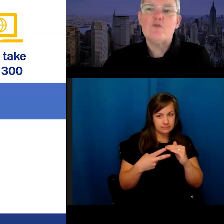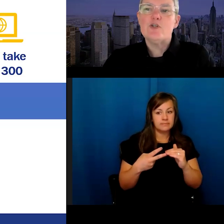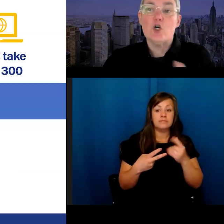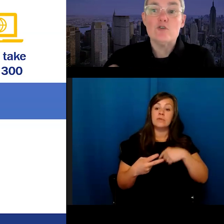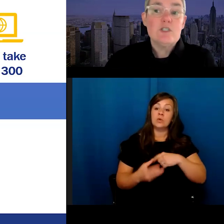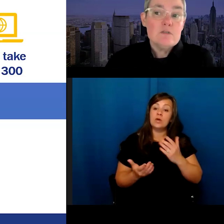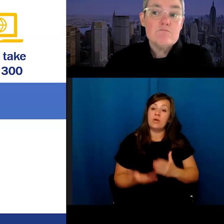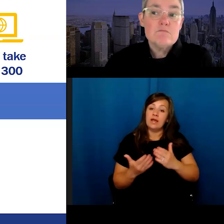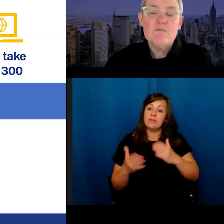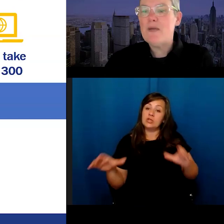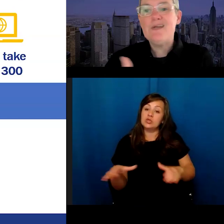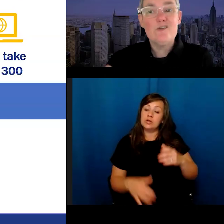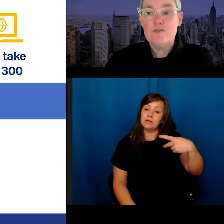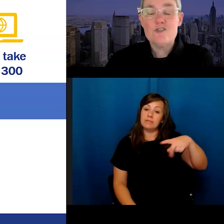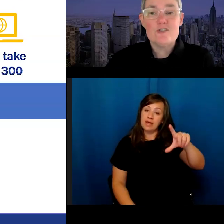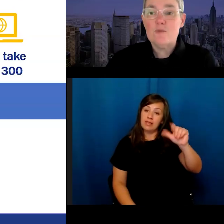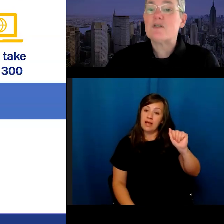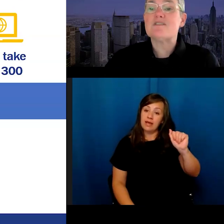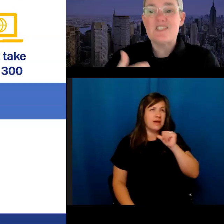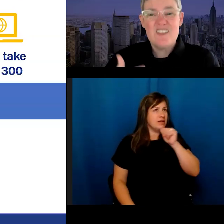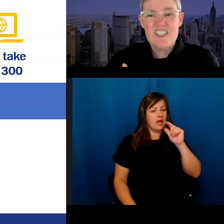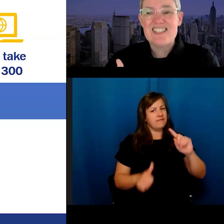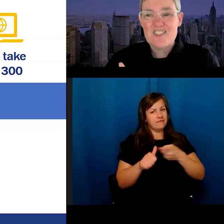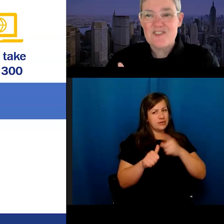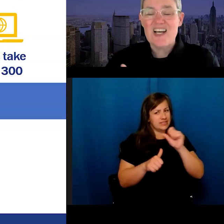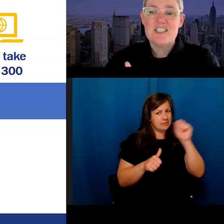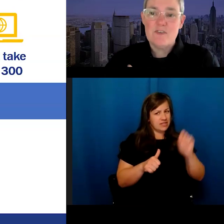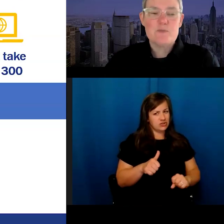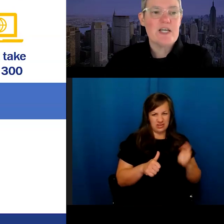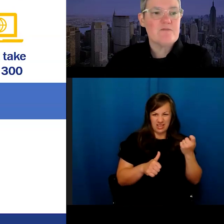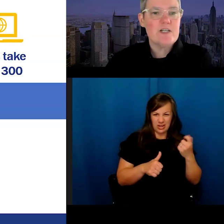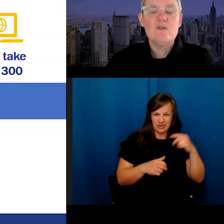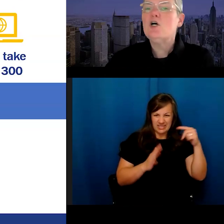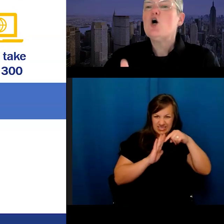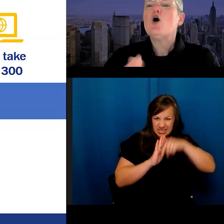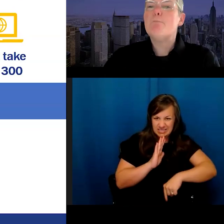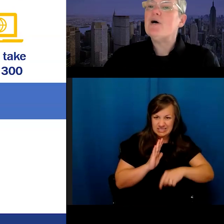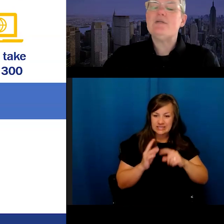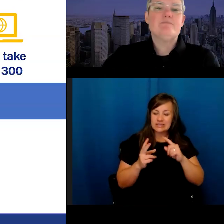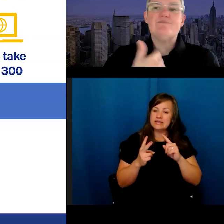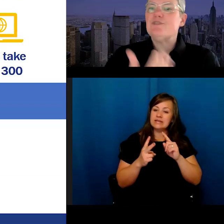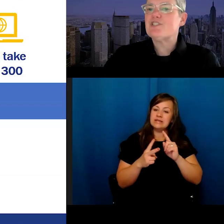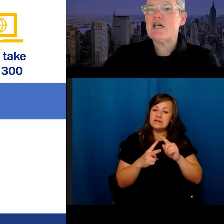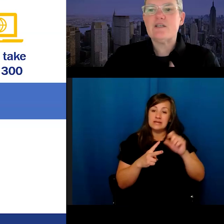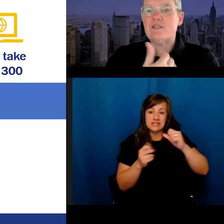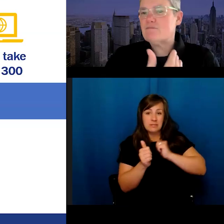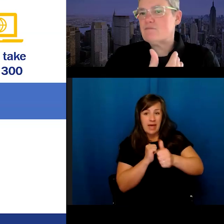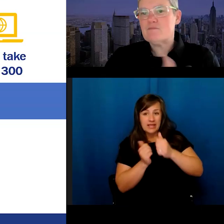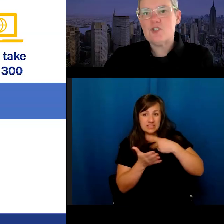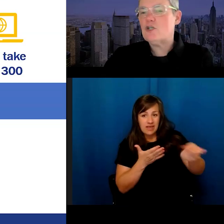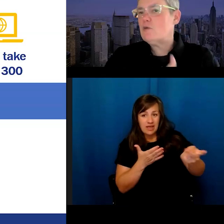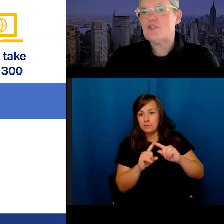PLA 300 earlier, maybe not your first term because it's kind of an intensive class, even if it's pass-fail, but your